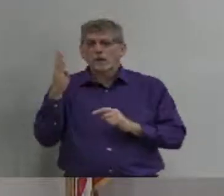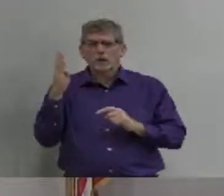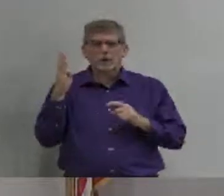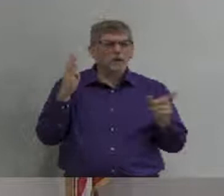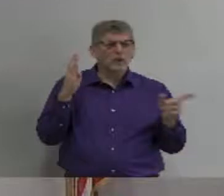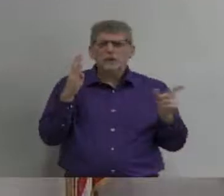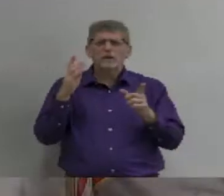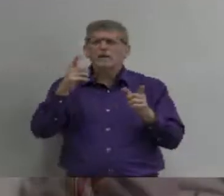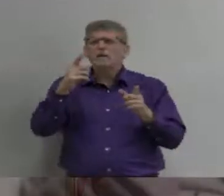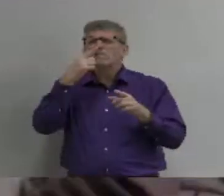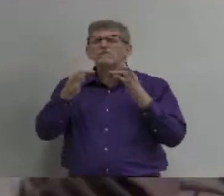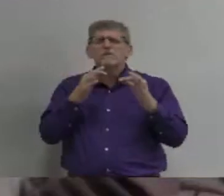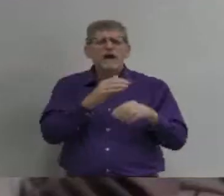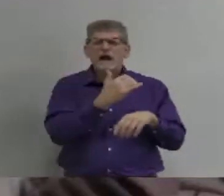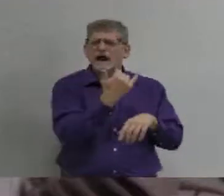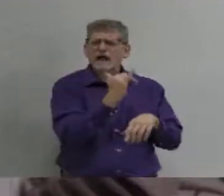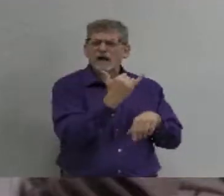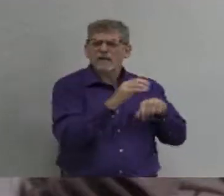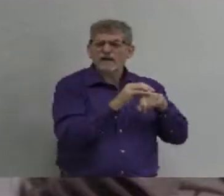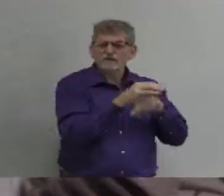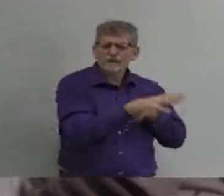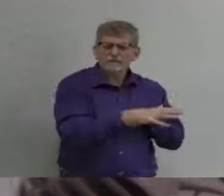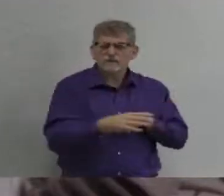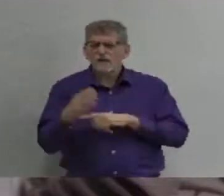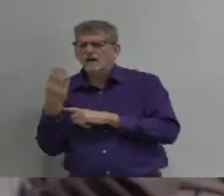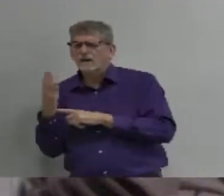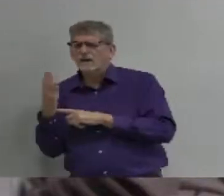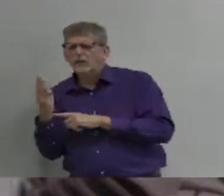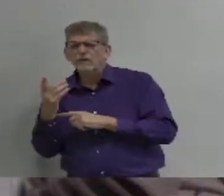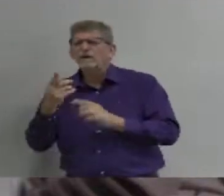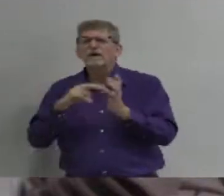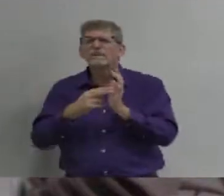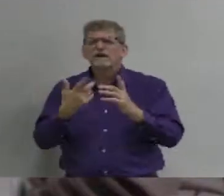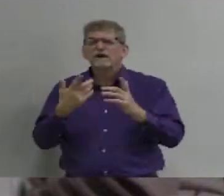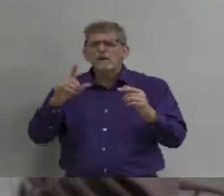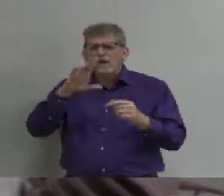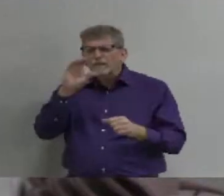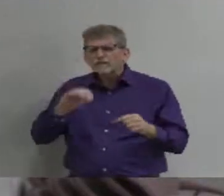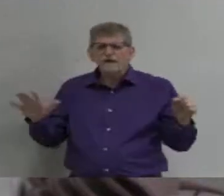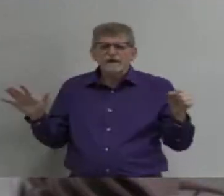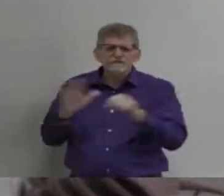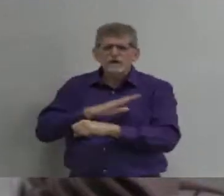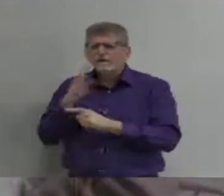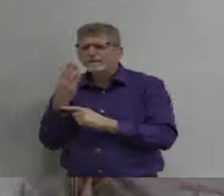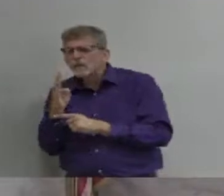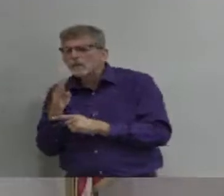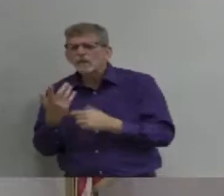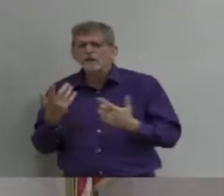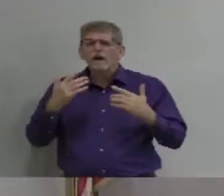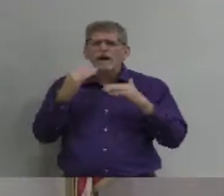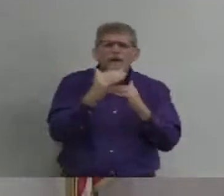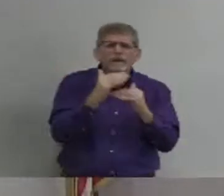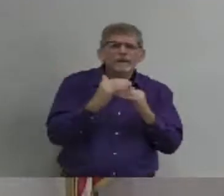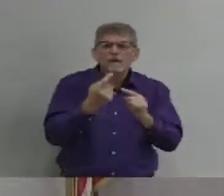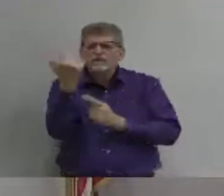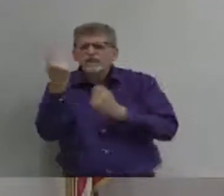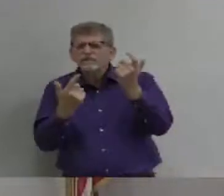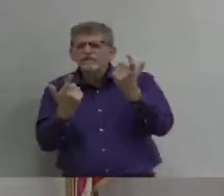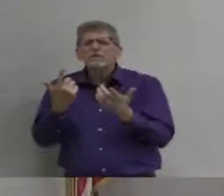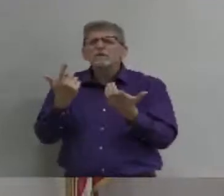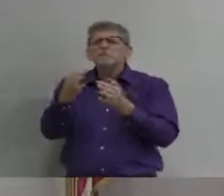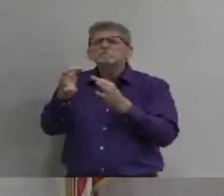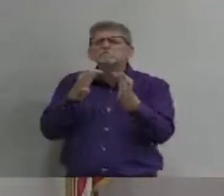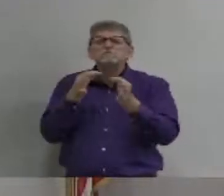it can be lifted and turn completely blue? And what exactly are those restrictions for gatherings, things like that? Sure. So the way